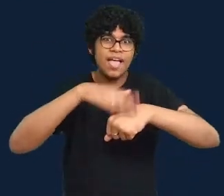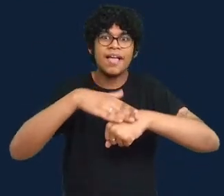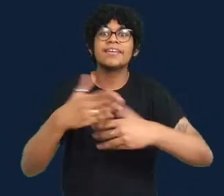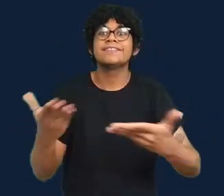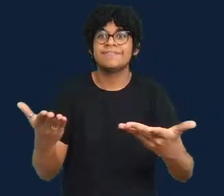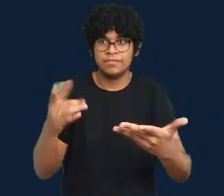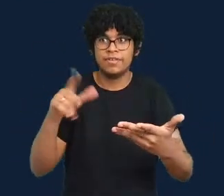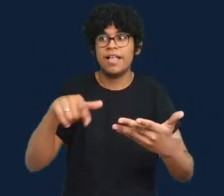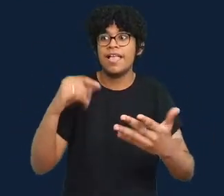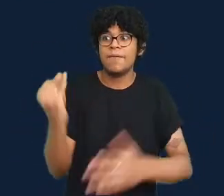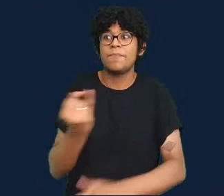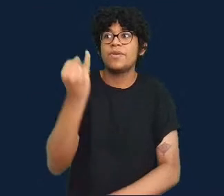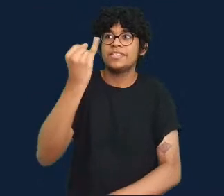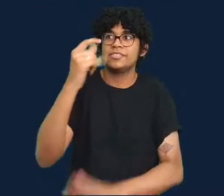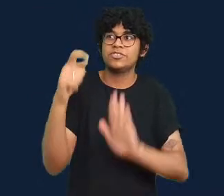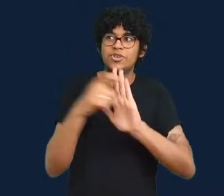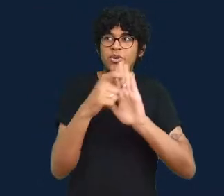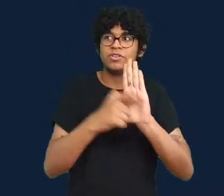definitely decreasing.